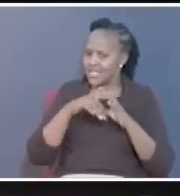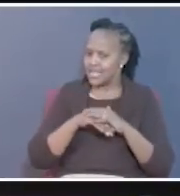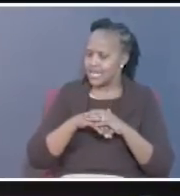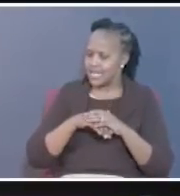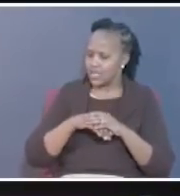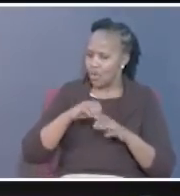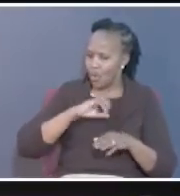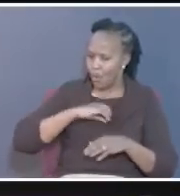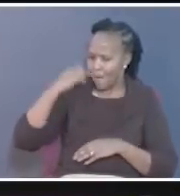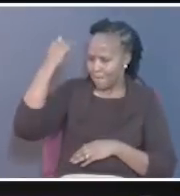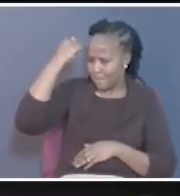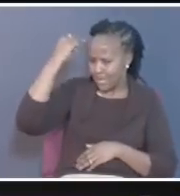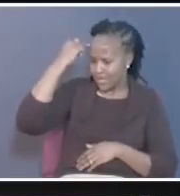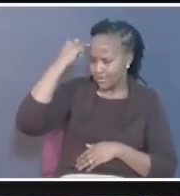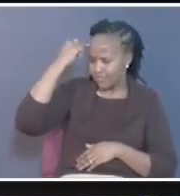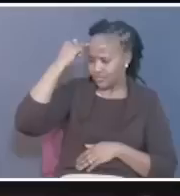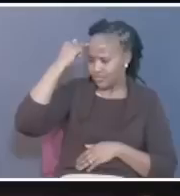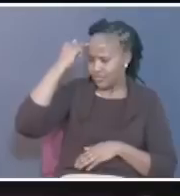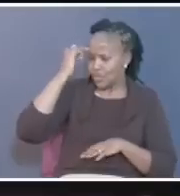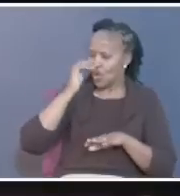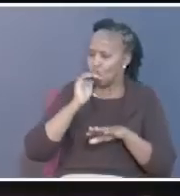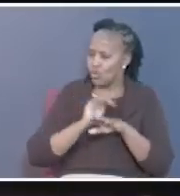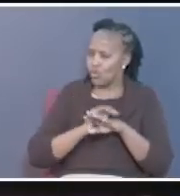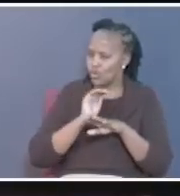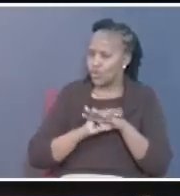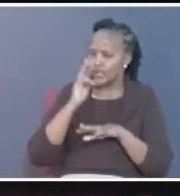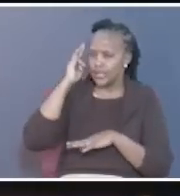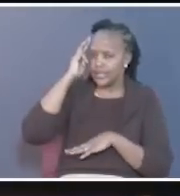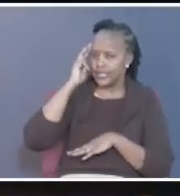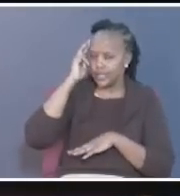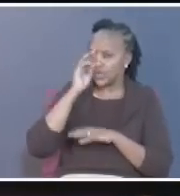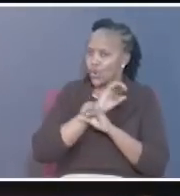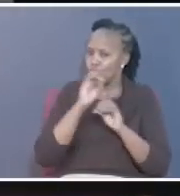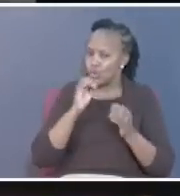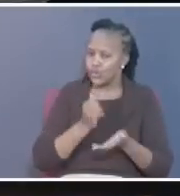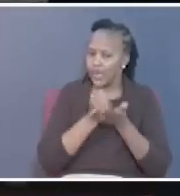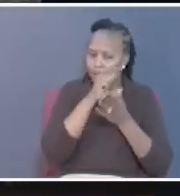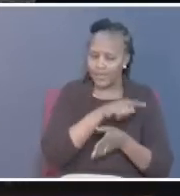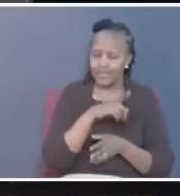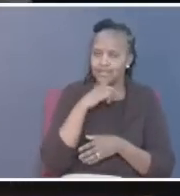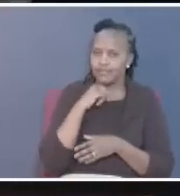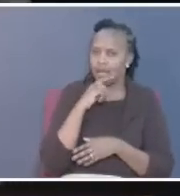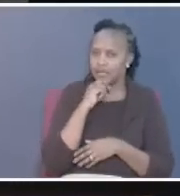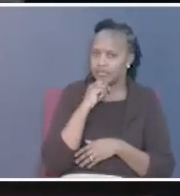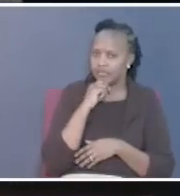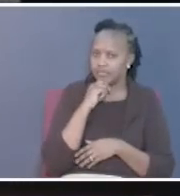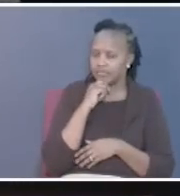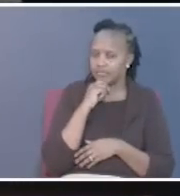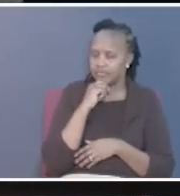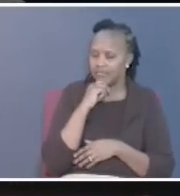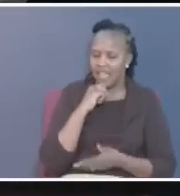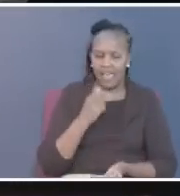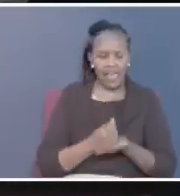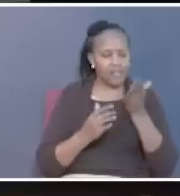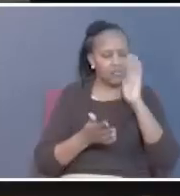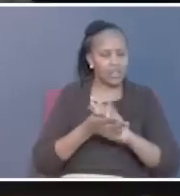good excuse for not helping this man who was lying there on the side of the road, hapless